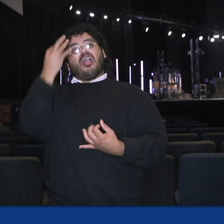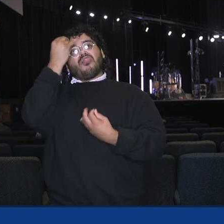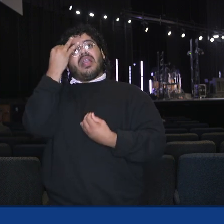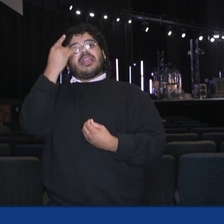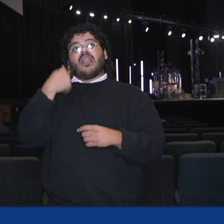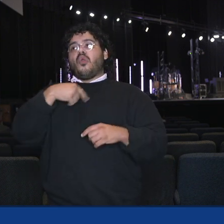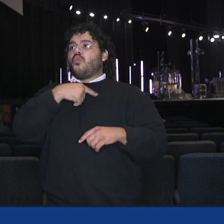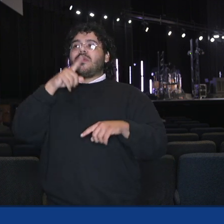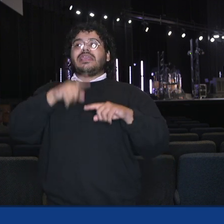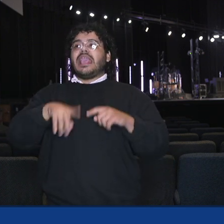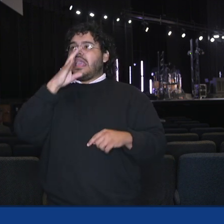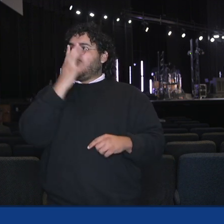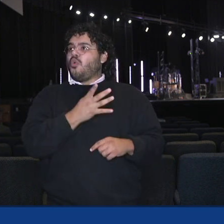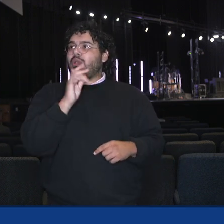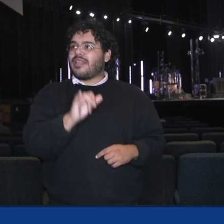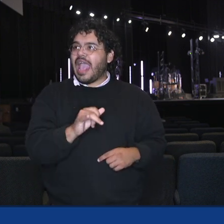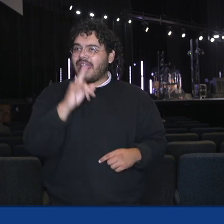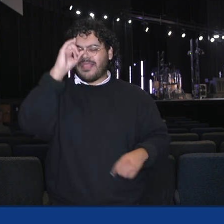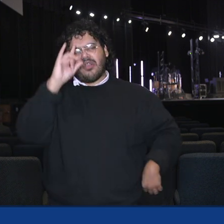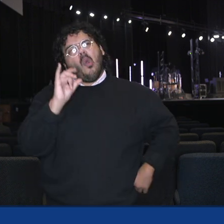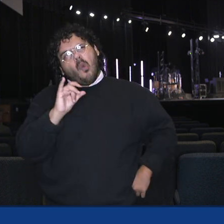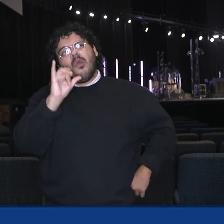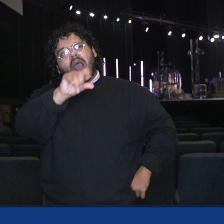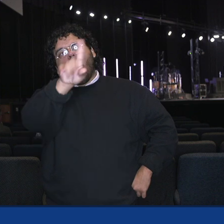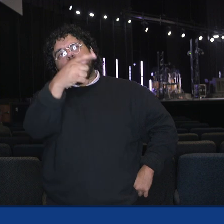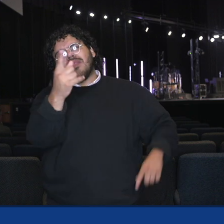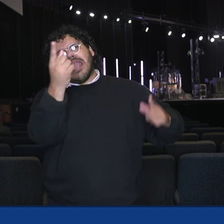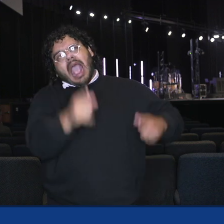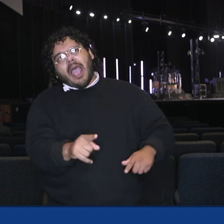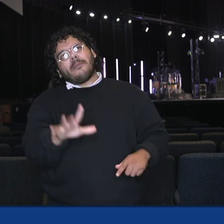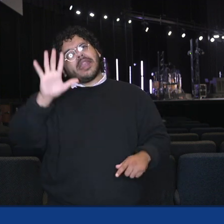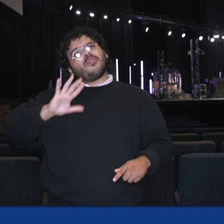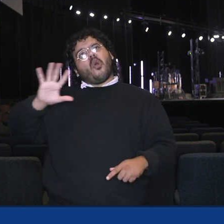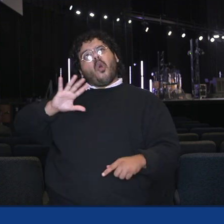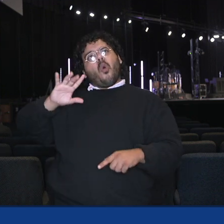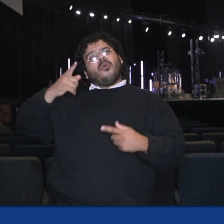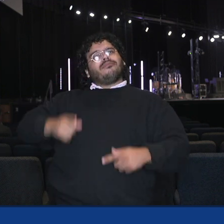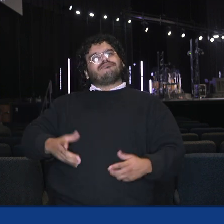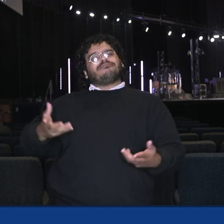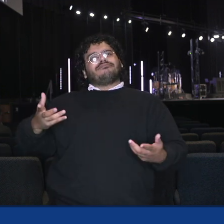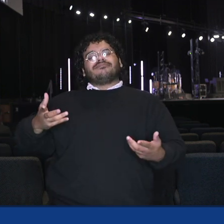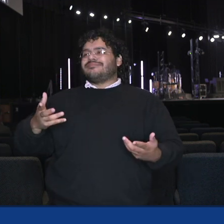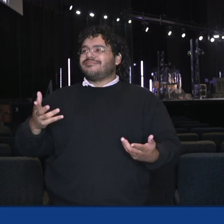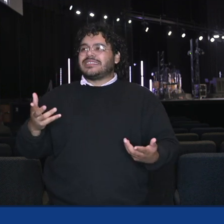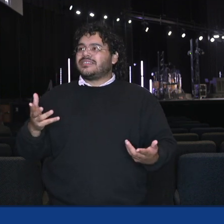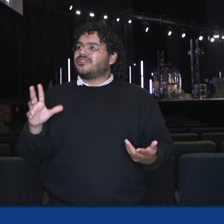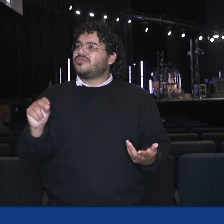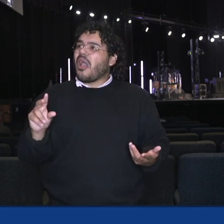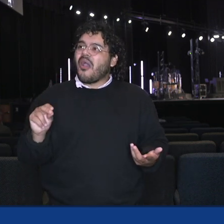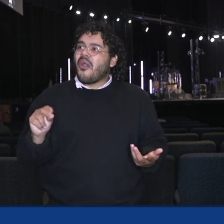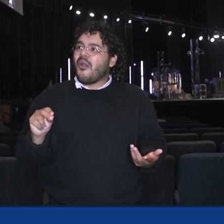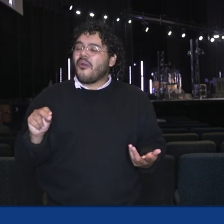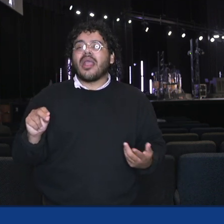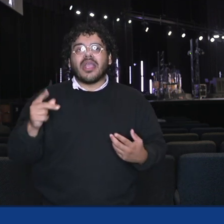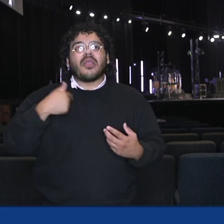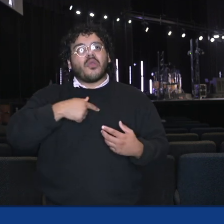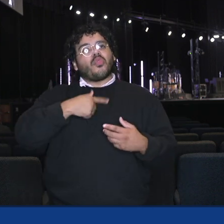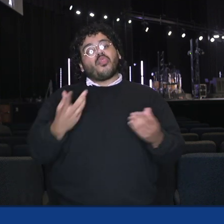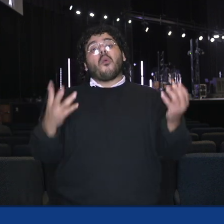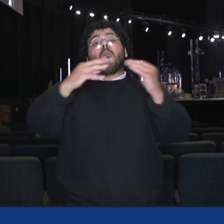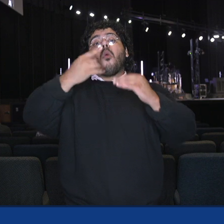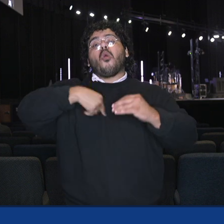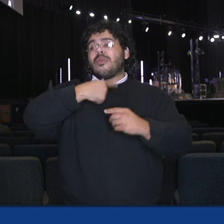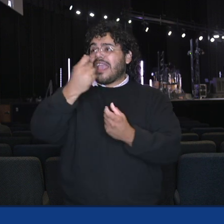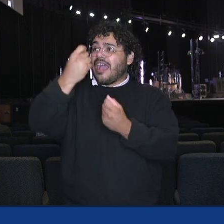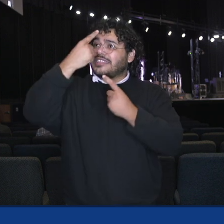days. Because the reality is the more that we understand about things like science, the more we understand